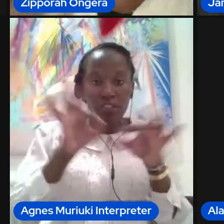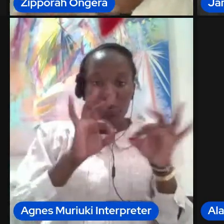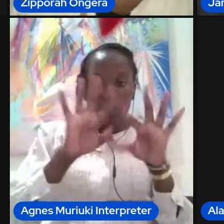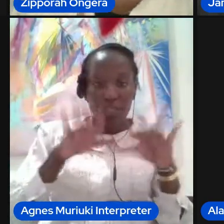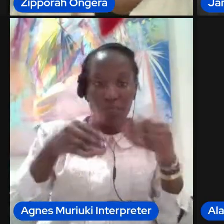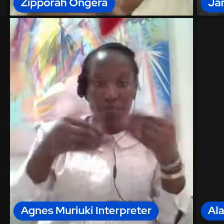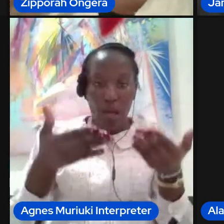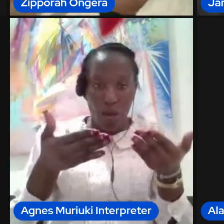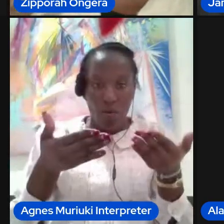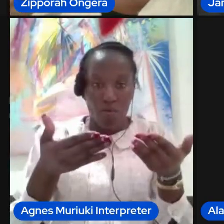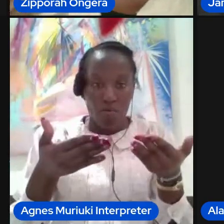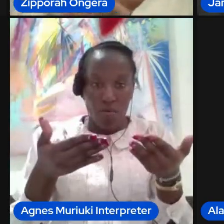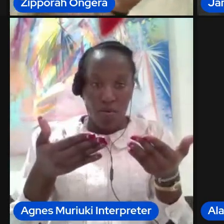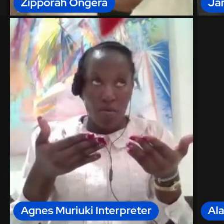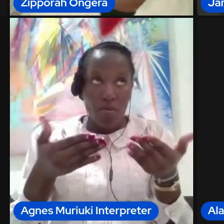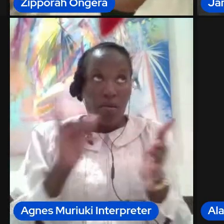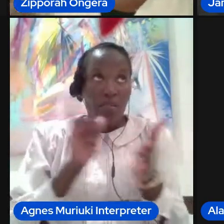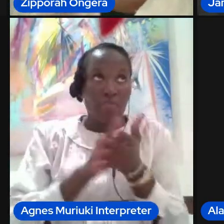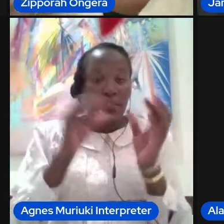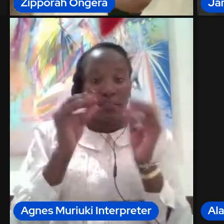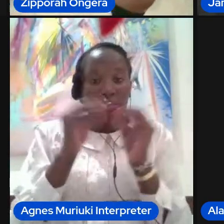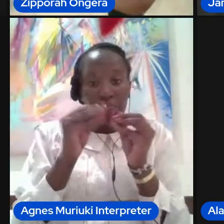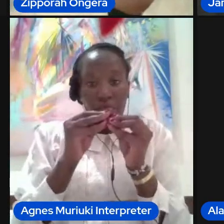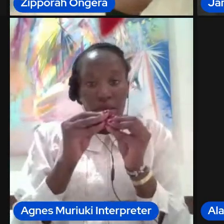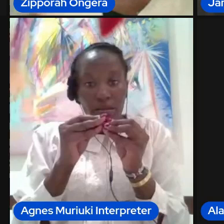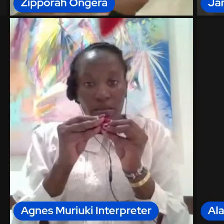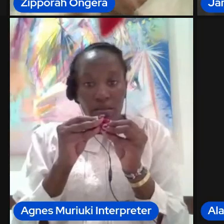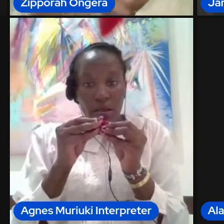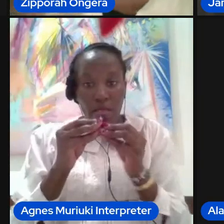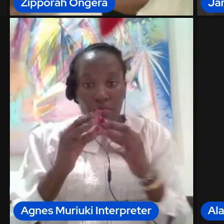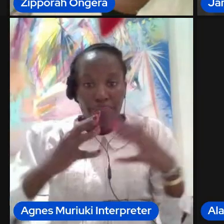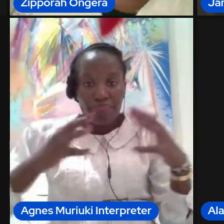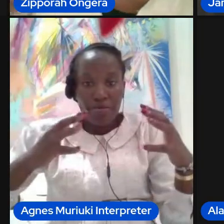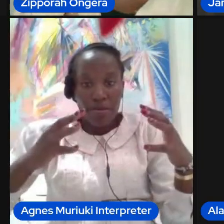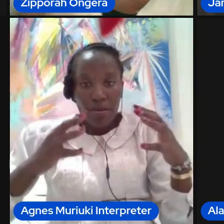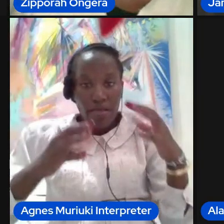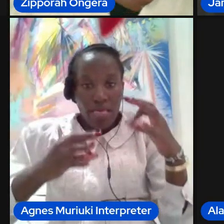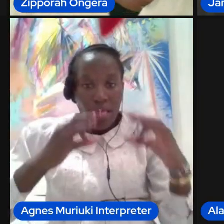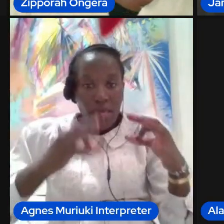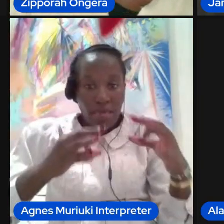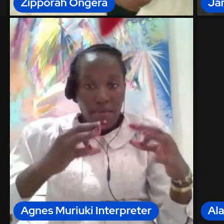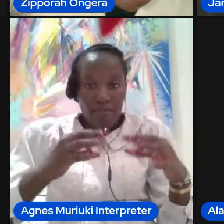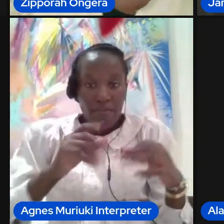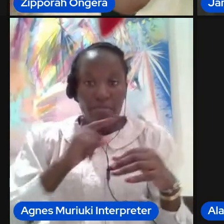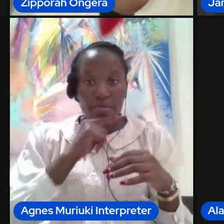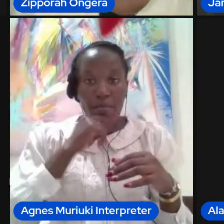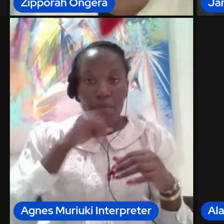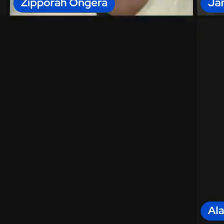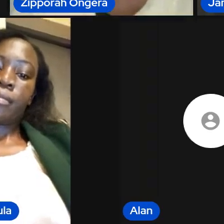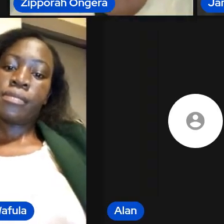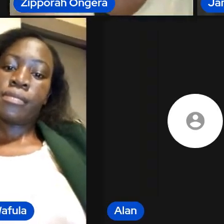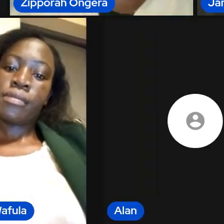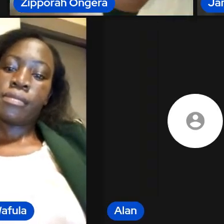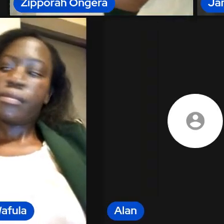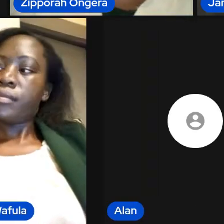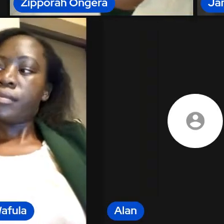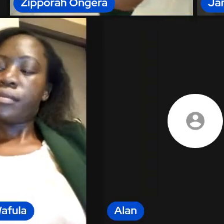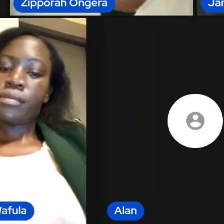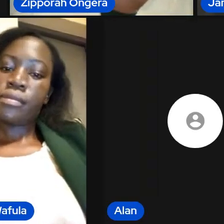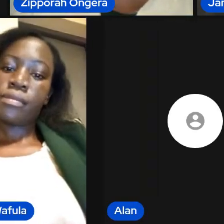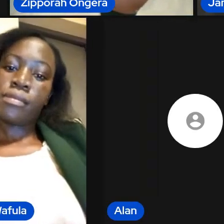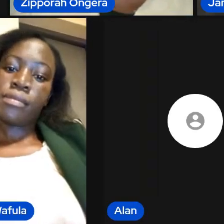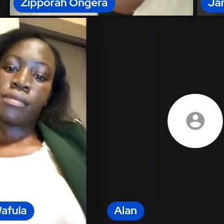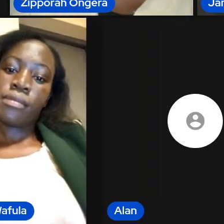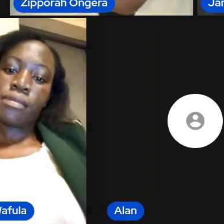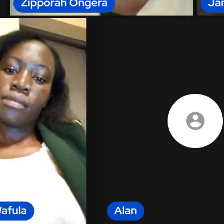this I made this shirt a bit bigger so that brand Mushiri can be able to sleep in and out of it. I made the